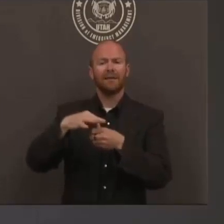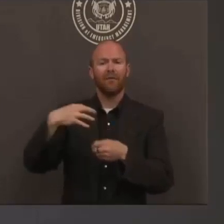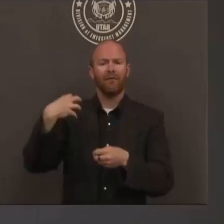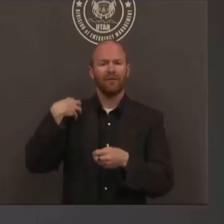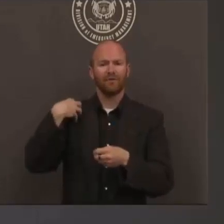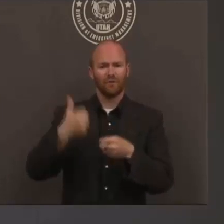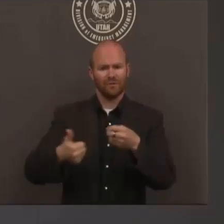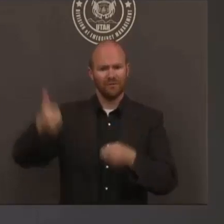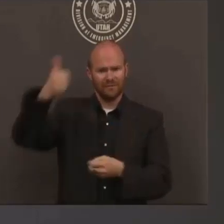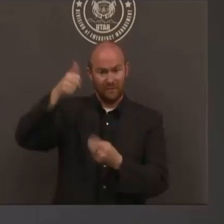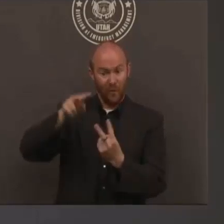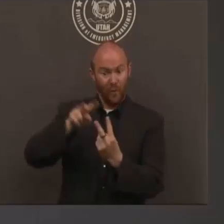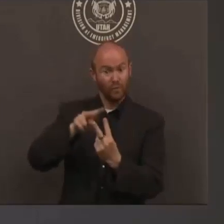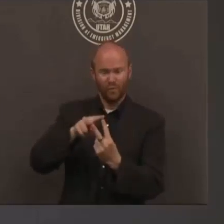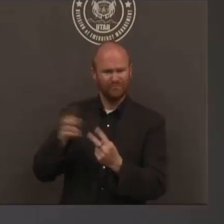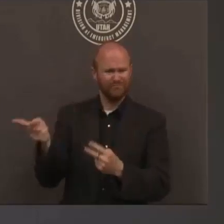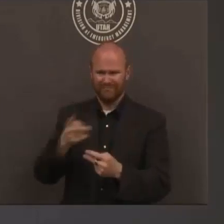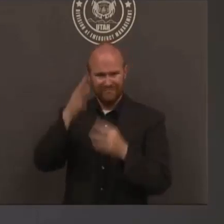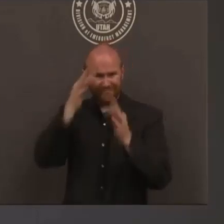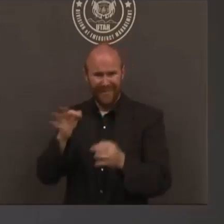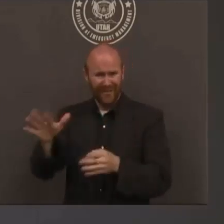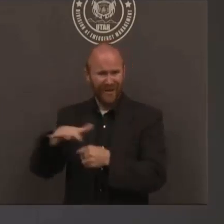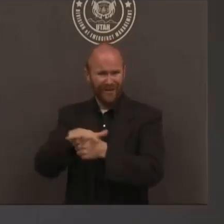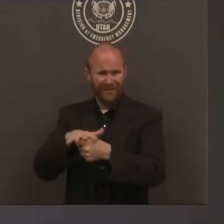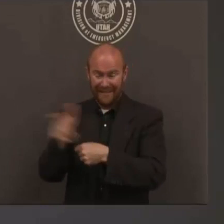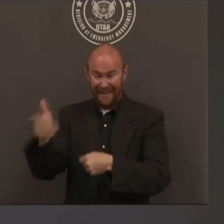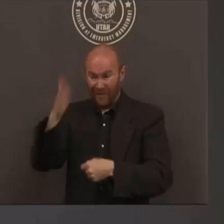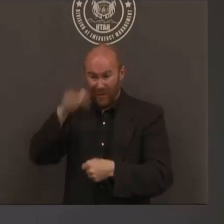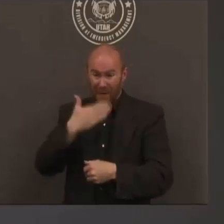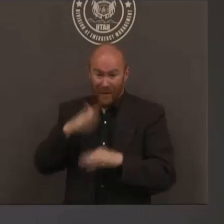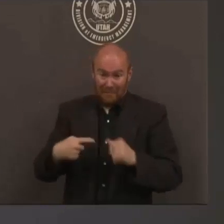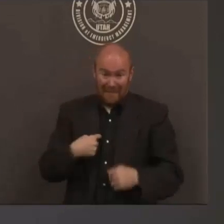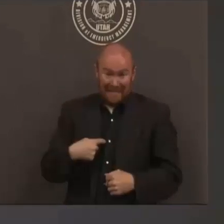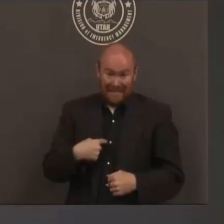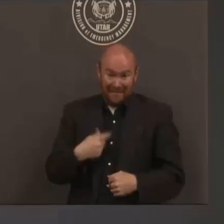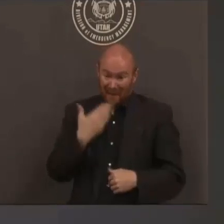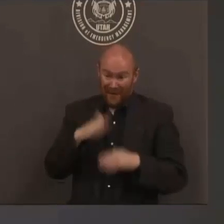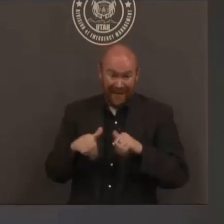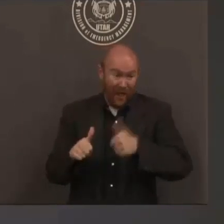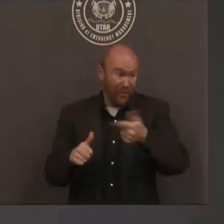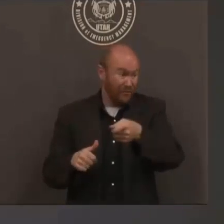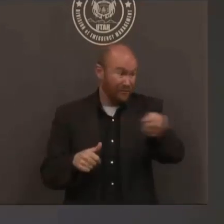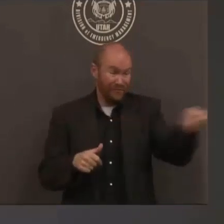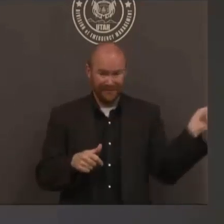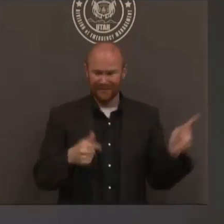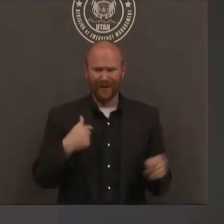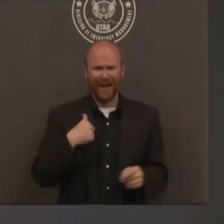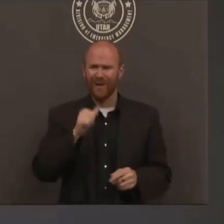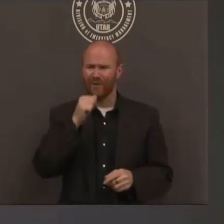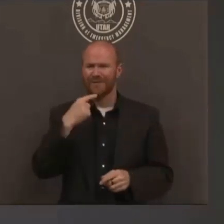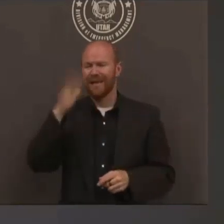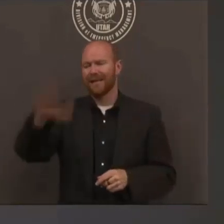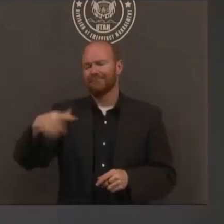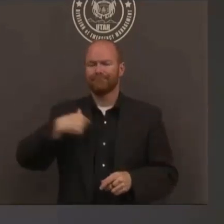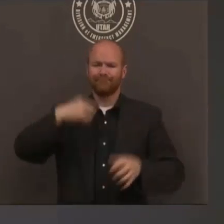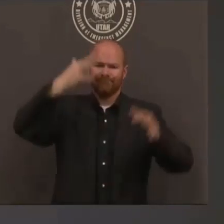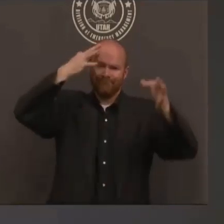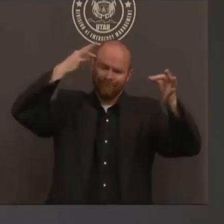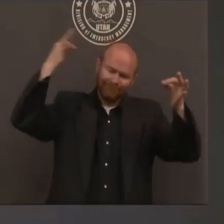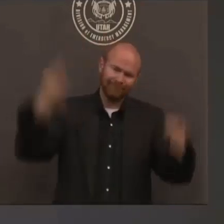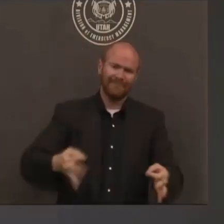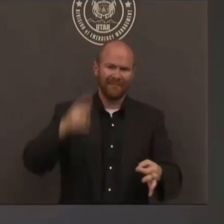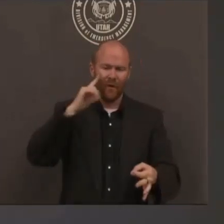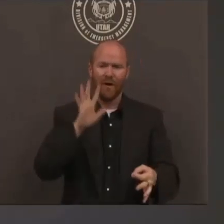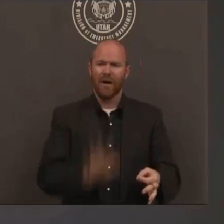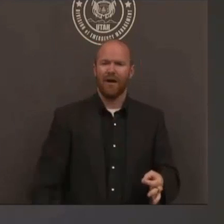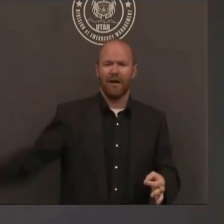health departments. I think they know their areas better than anybody, and so I'm reluctant to say, well, I'm going to dictate to you how to